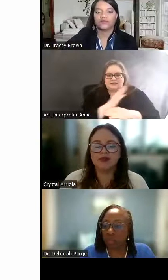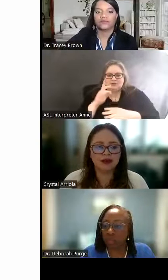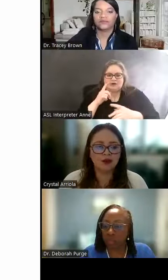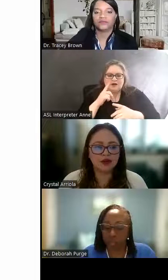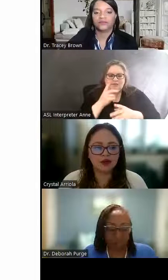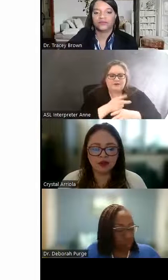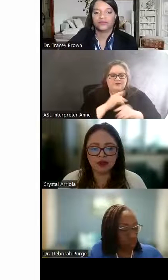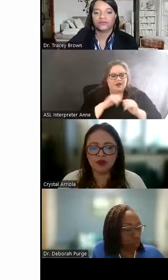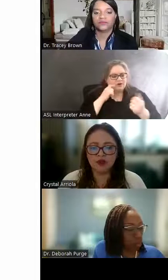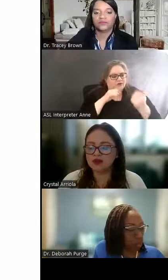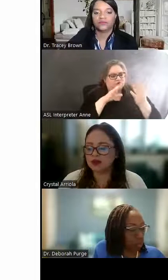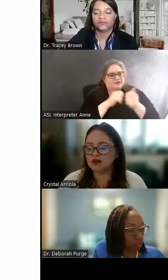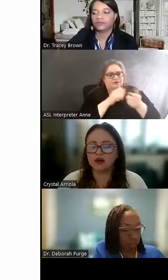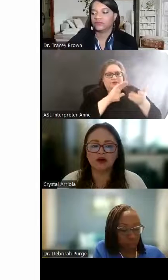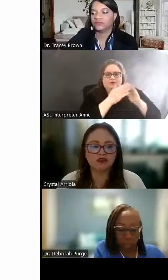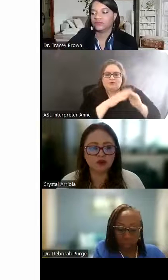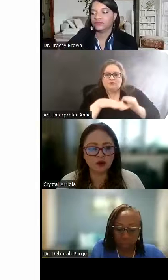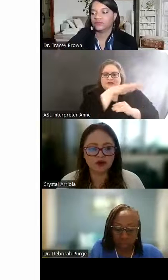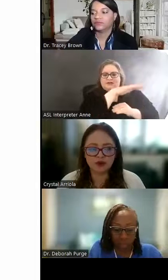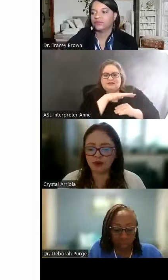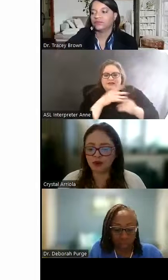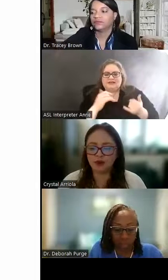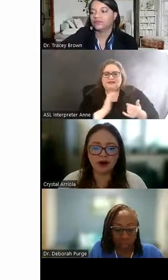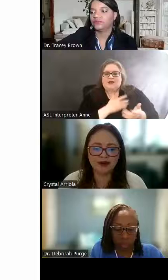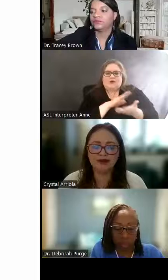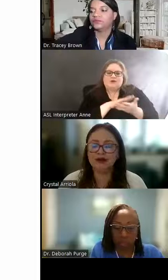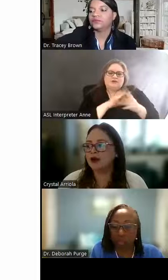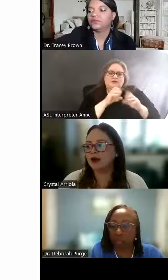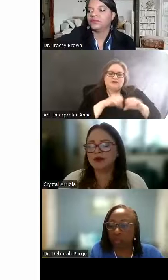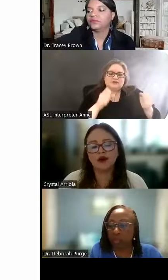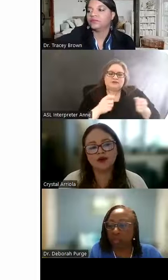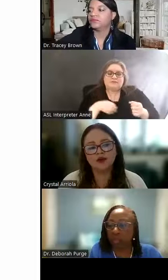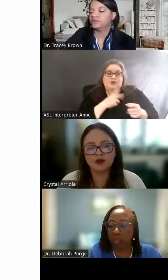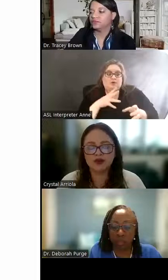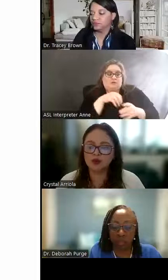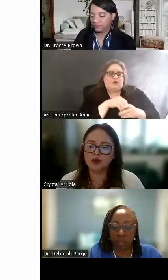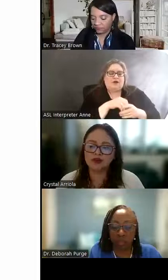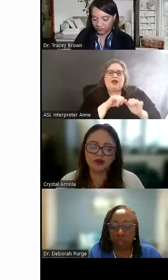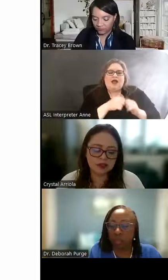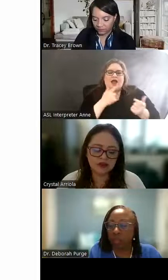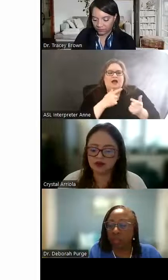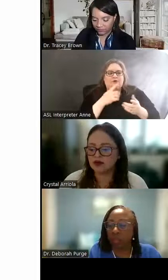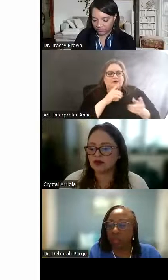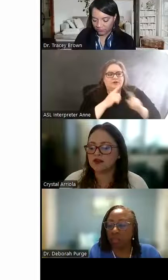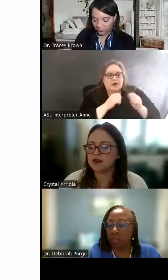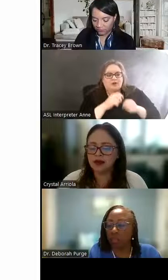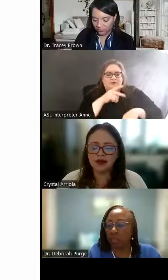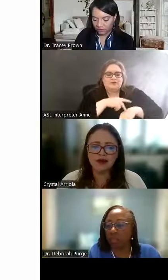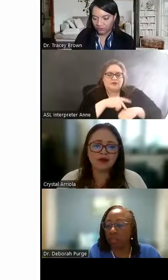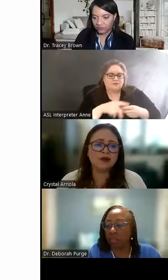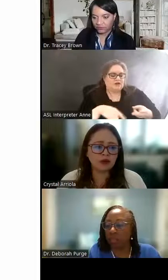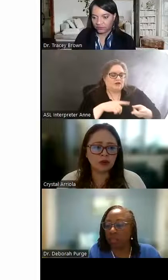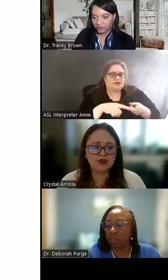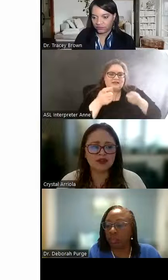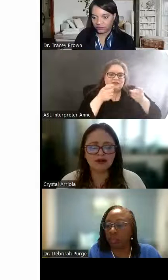we addressing that with the community, right? So this is our school system that we're part of. How are we talking to principals, administrators,